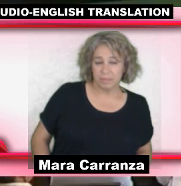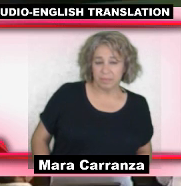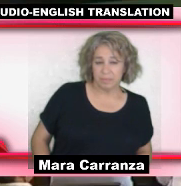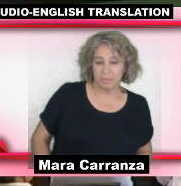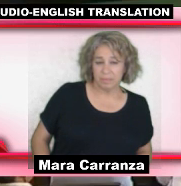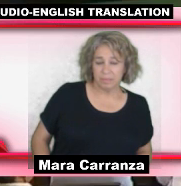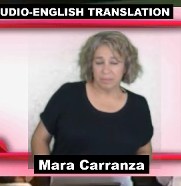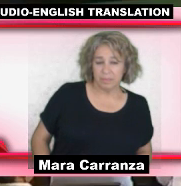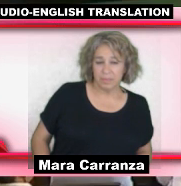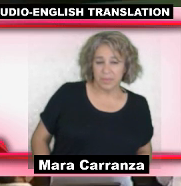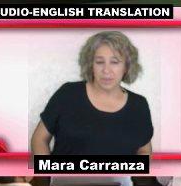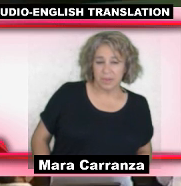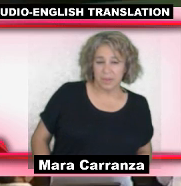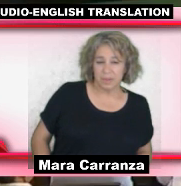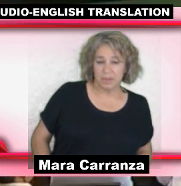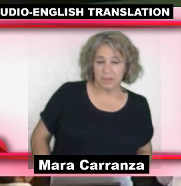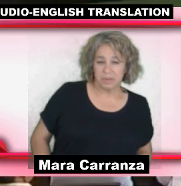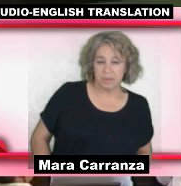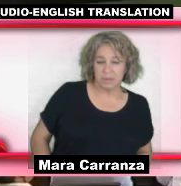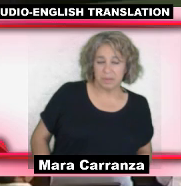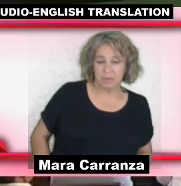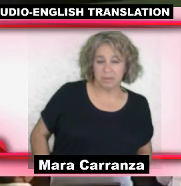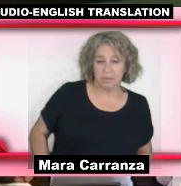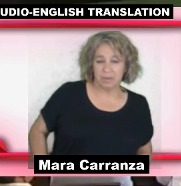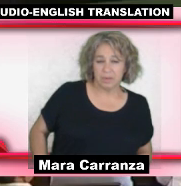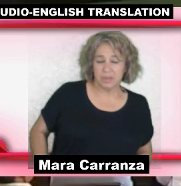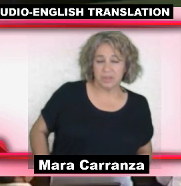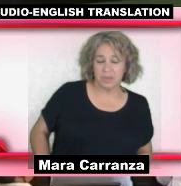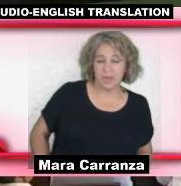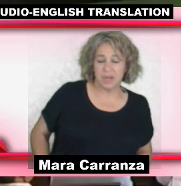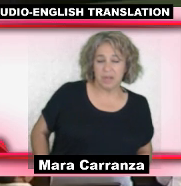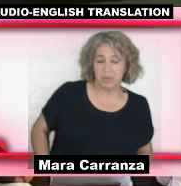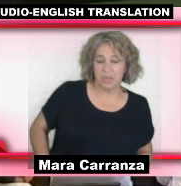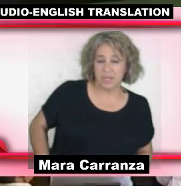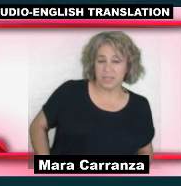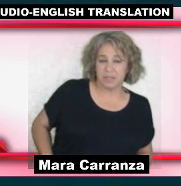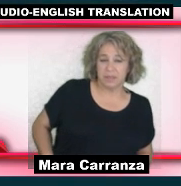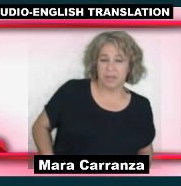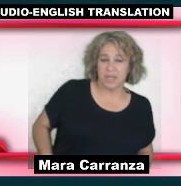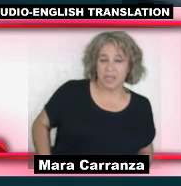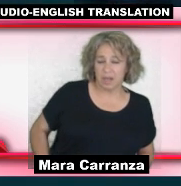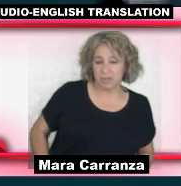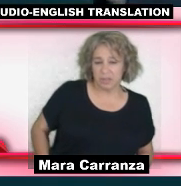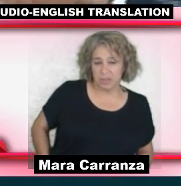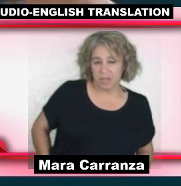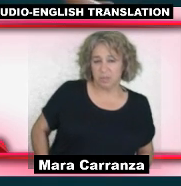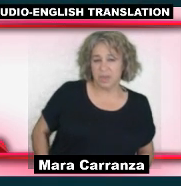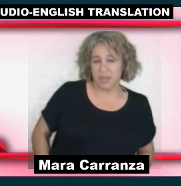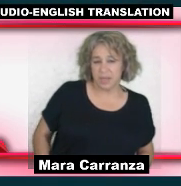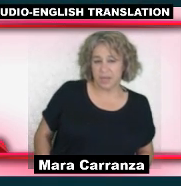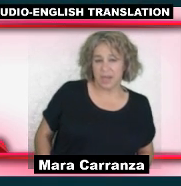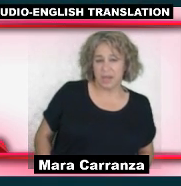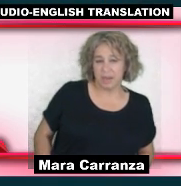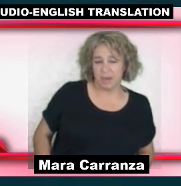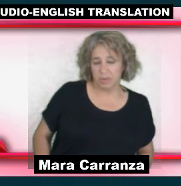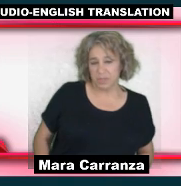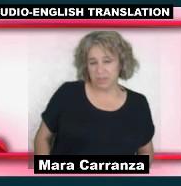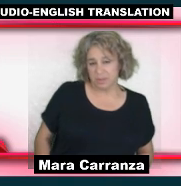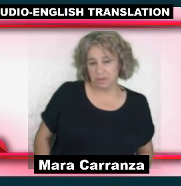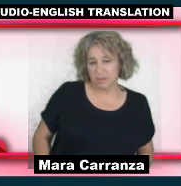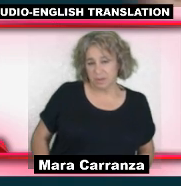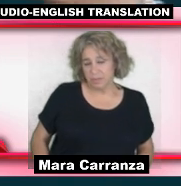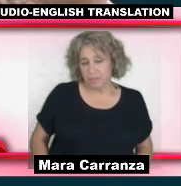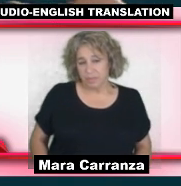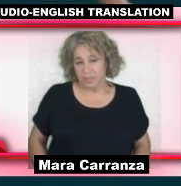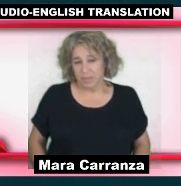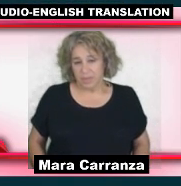me habló nada más para dejarme el recado que cuánta razón tenía. That, so then he realized eso ya he no called pasa. To tell me that I was